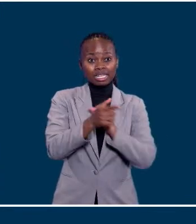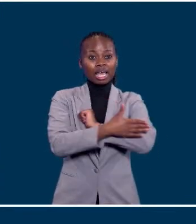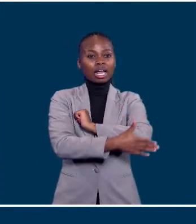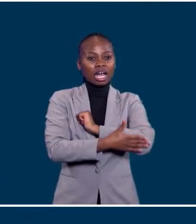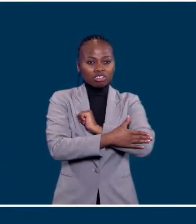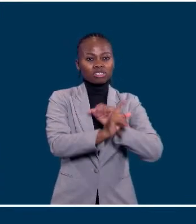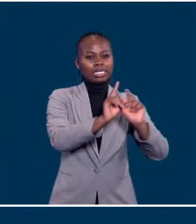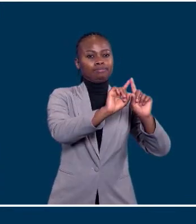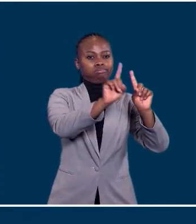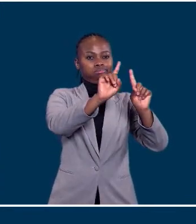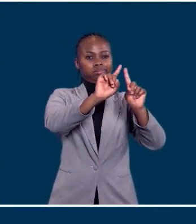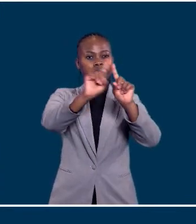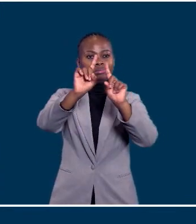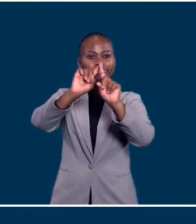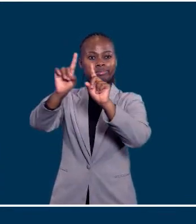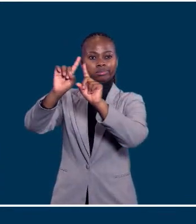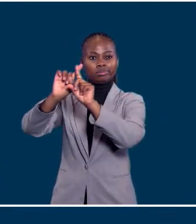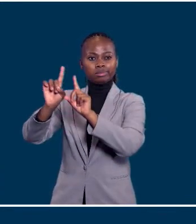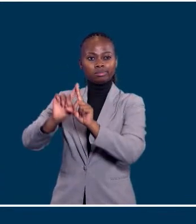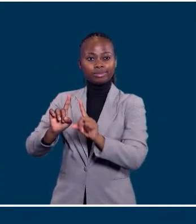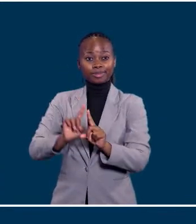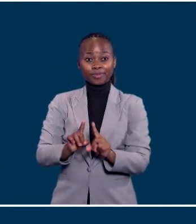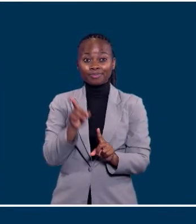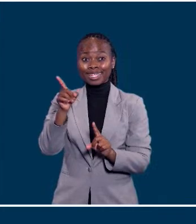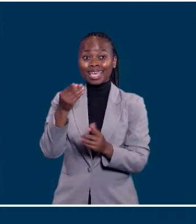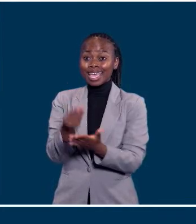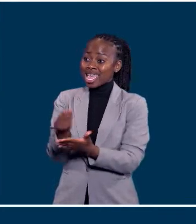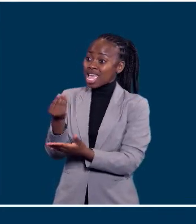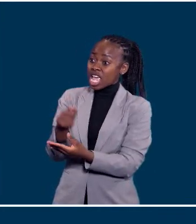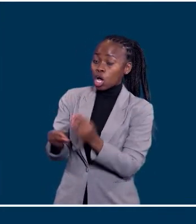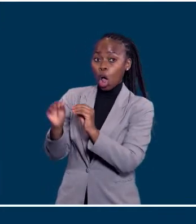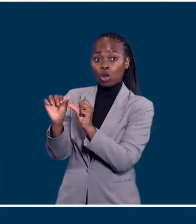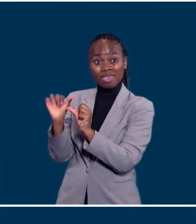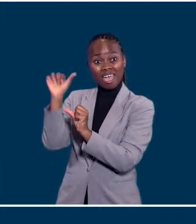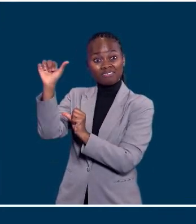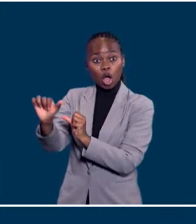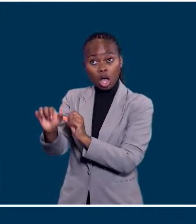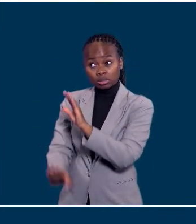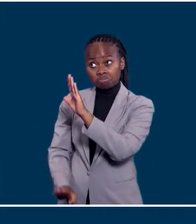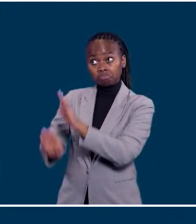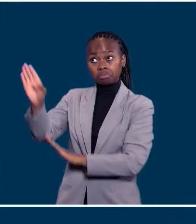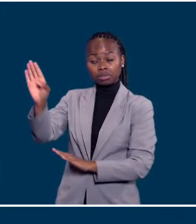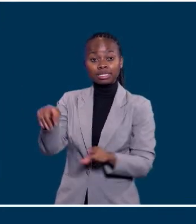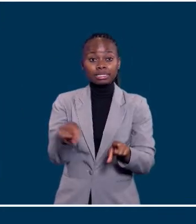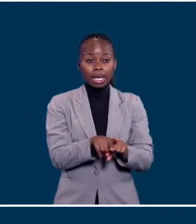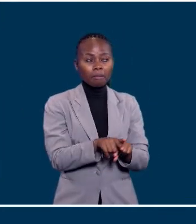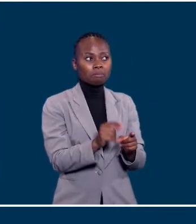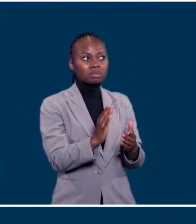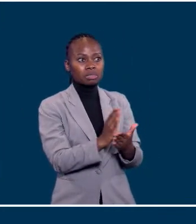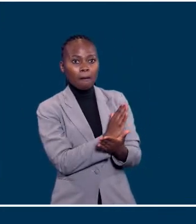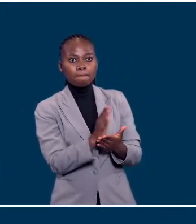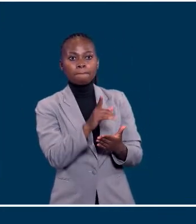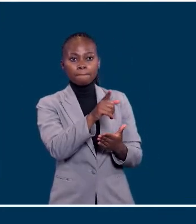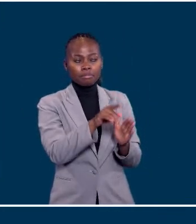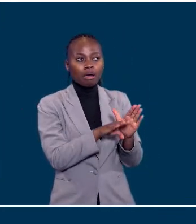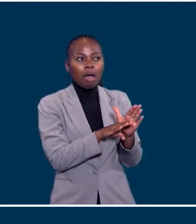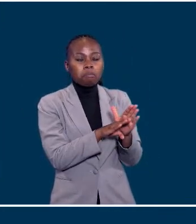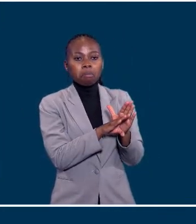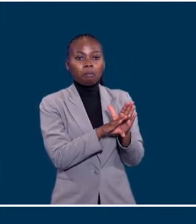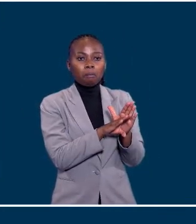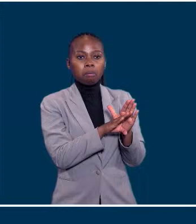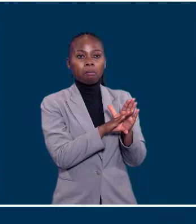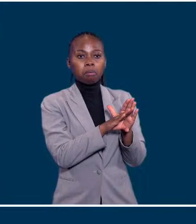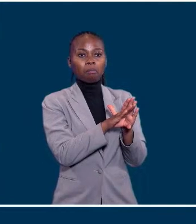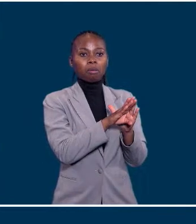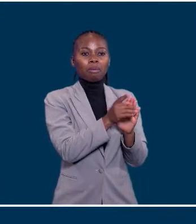country, both for advanced economies, which are in the left-hand chart, and emerging markets on the right-hand side. We've all